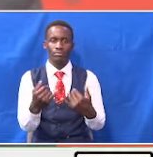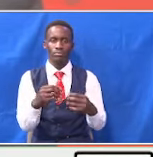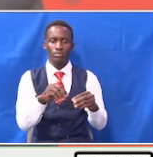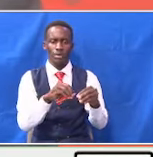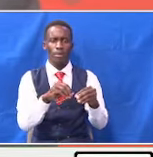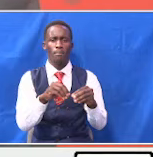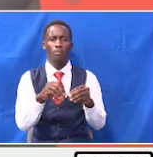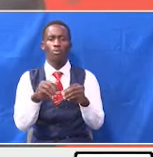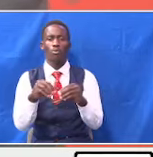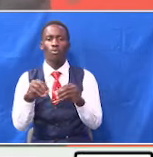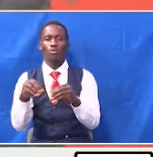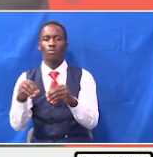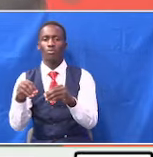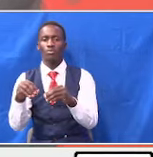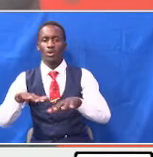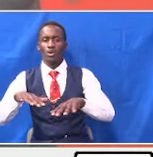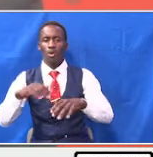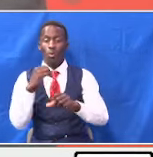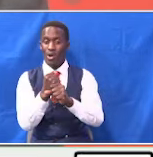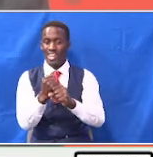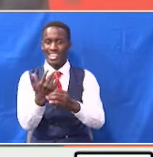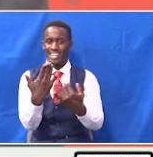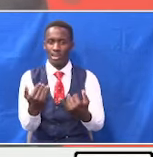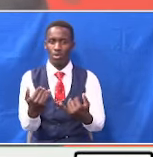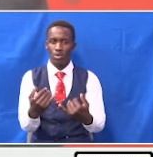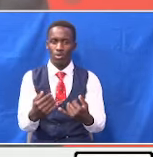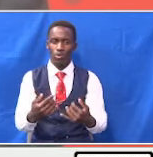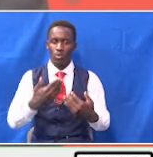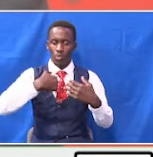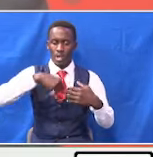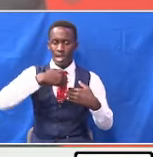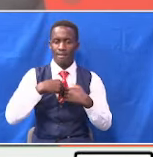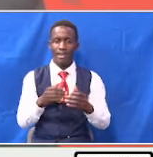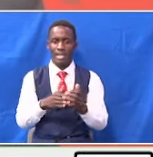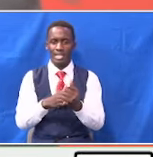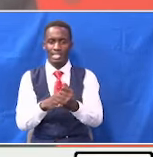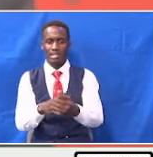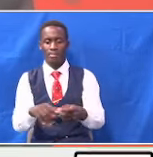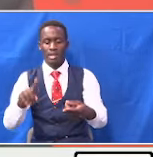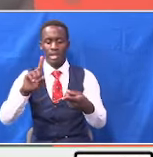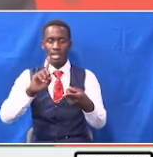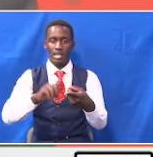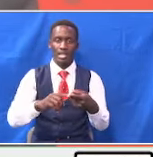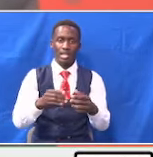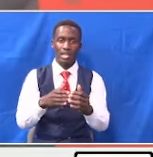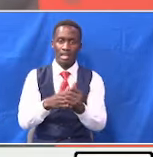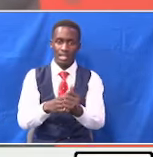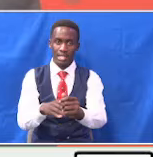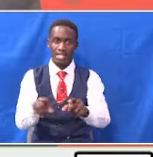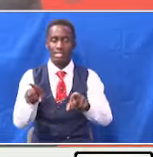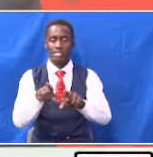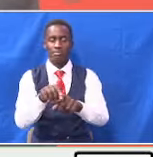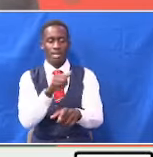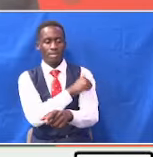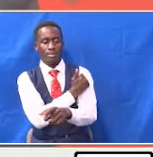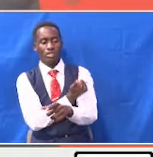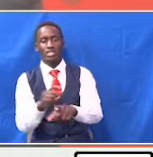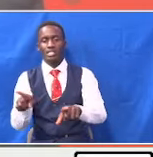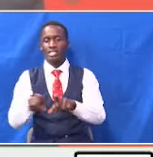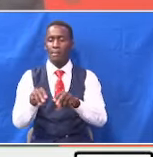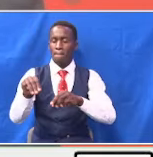the implementers. So there is leadership in governance, there is administration in governance, and there are managers